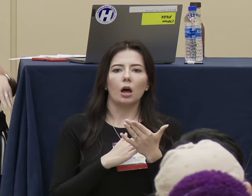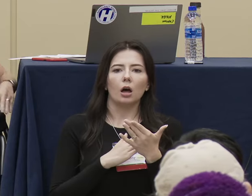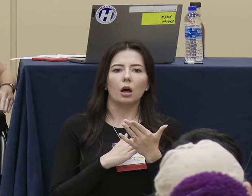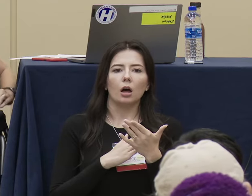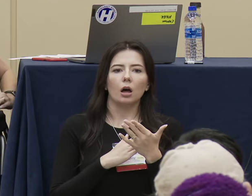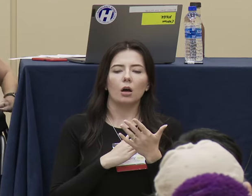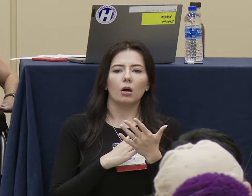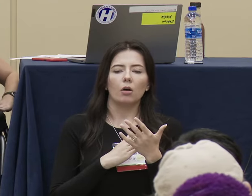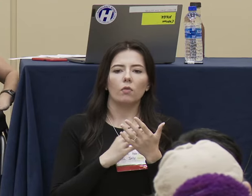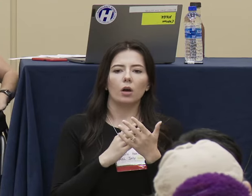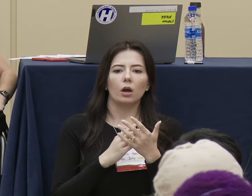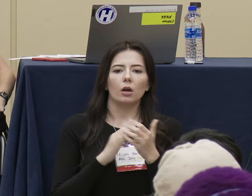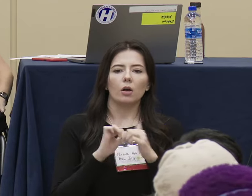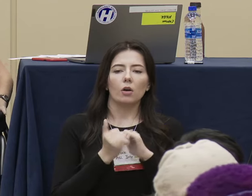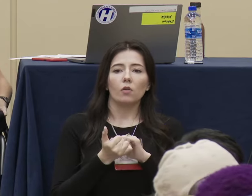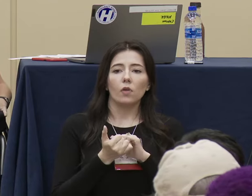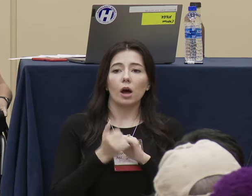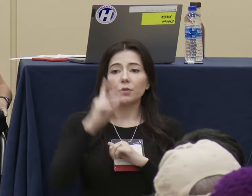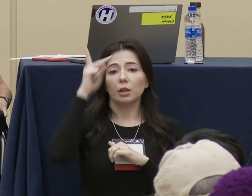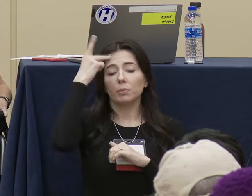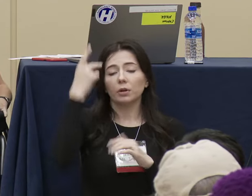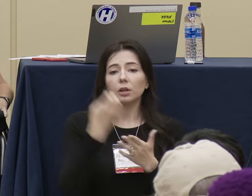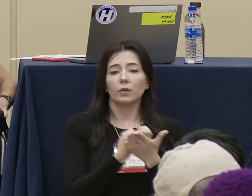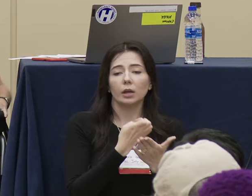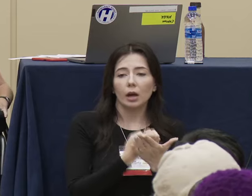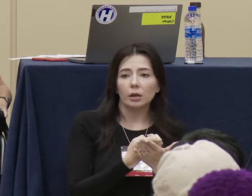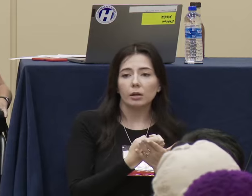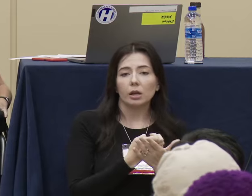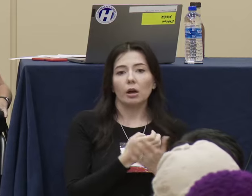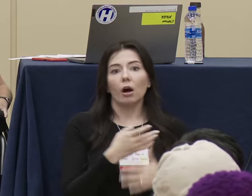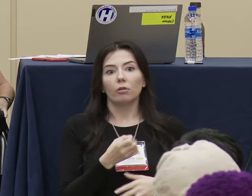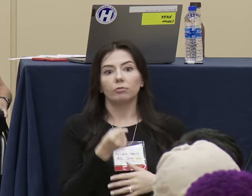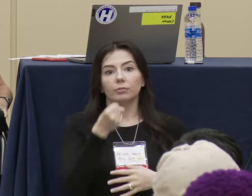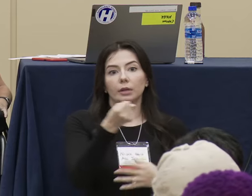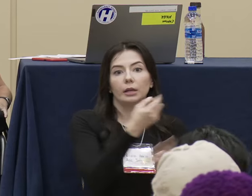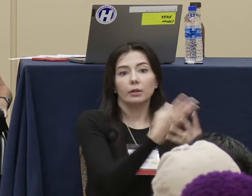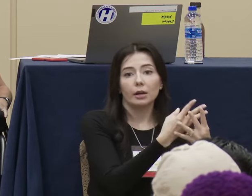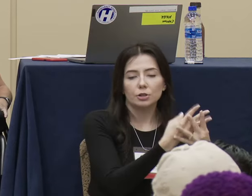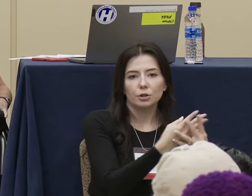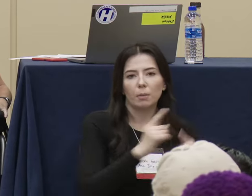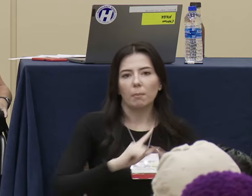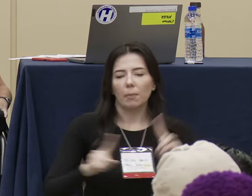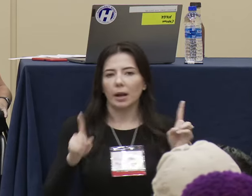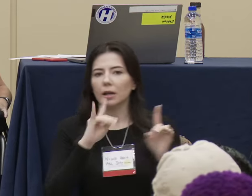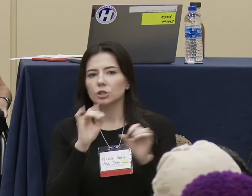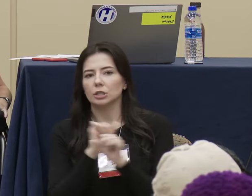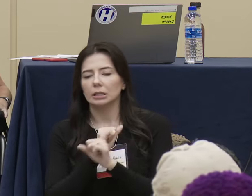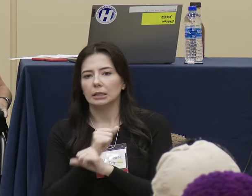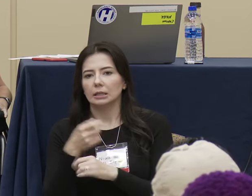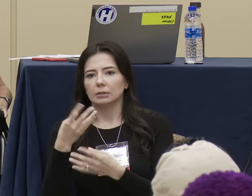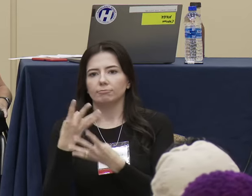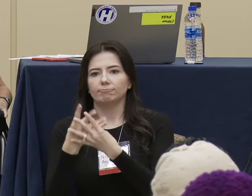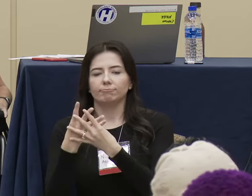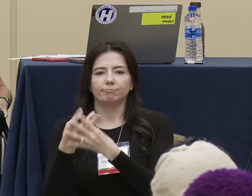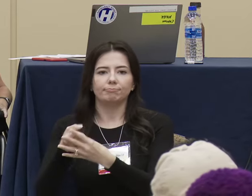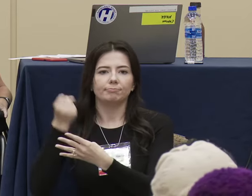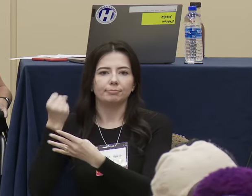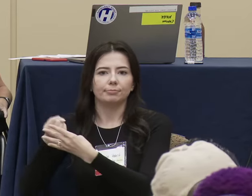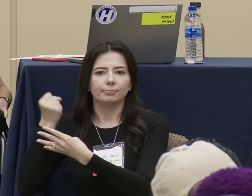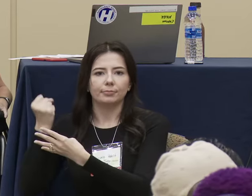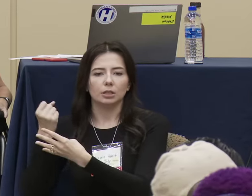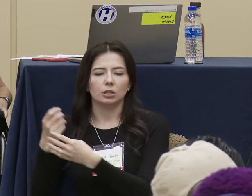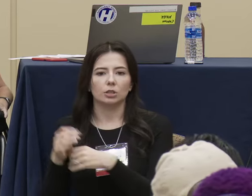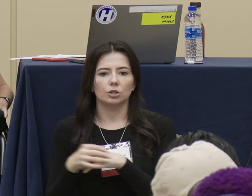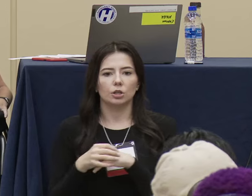about the political economy of not incarceration but decarceration. What does it look like now? In